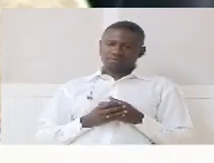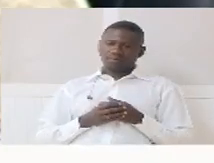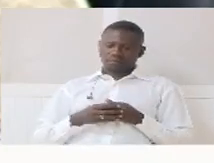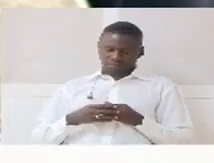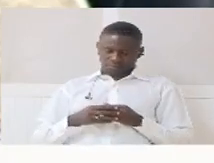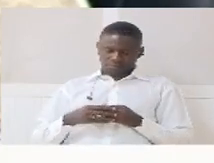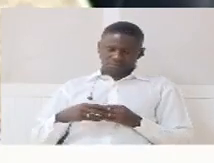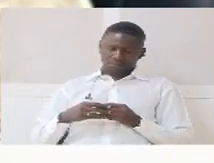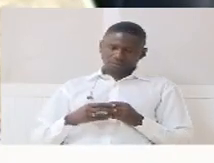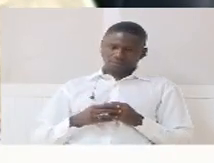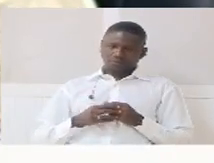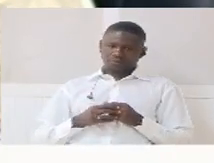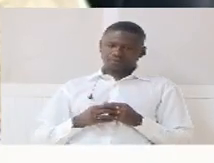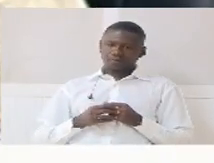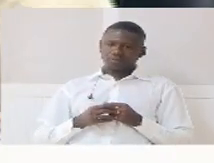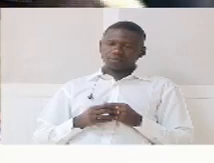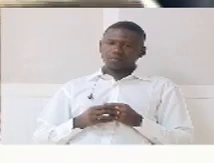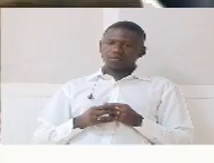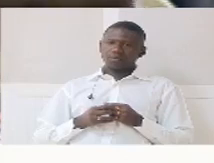if maximum